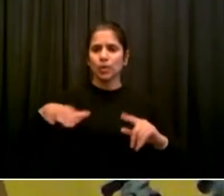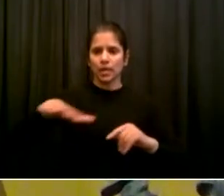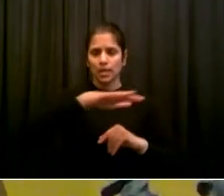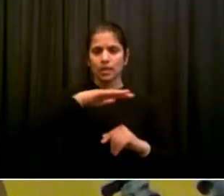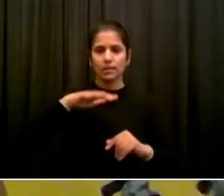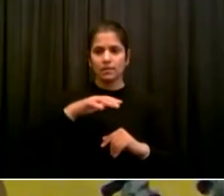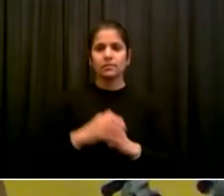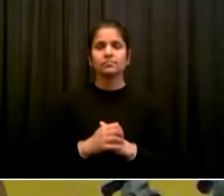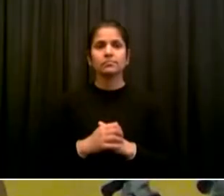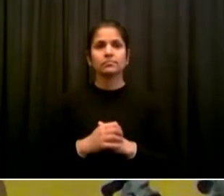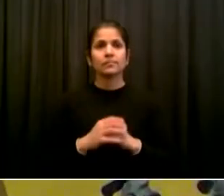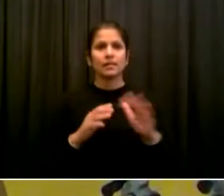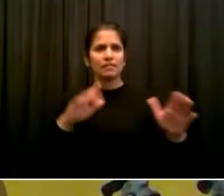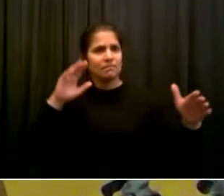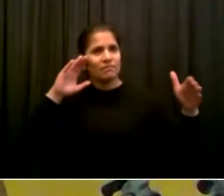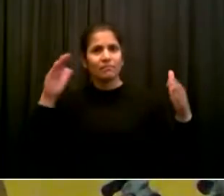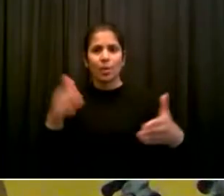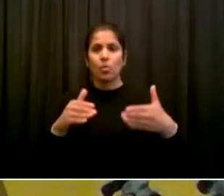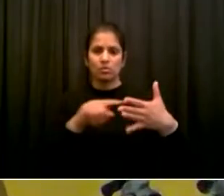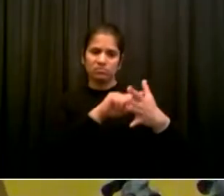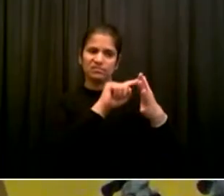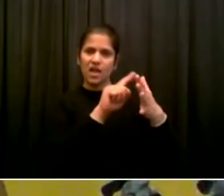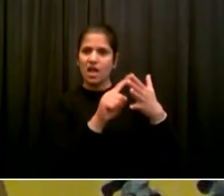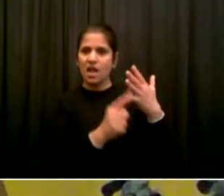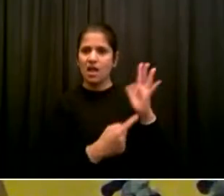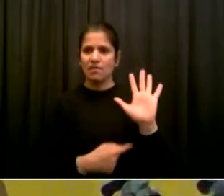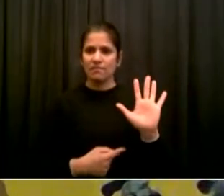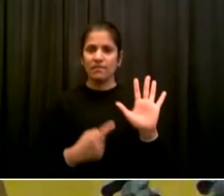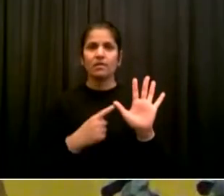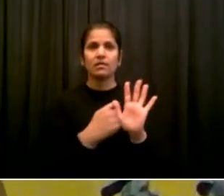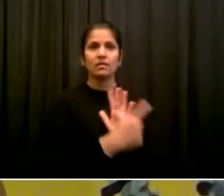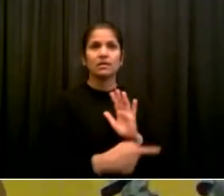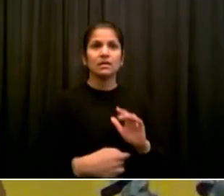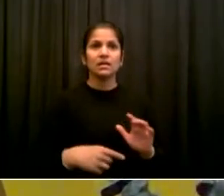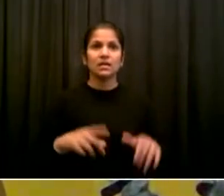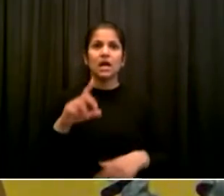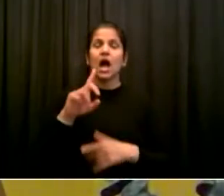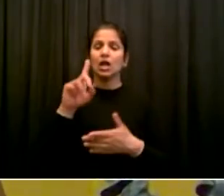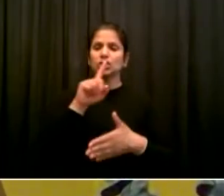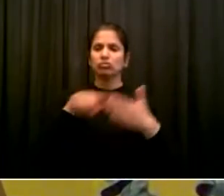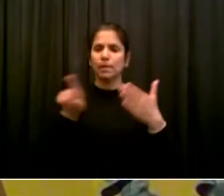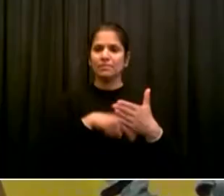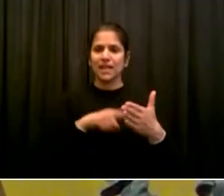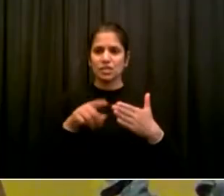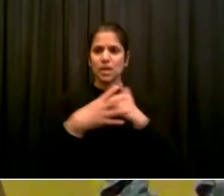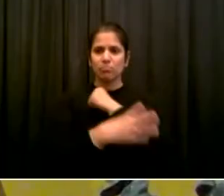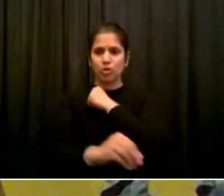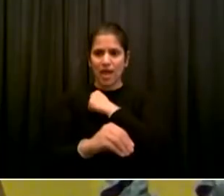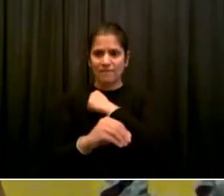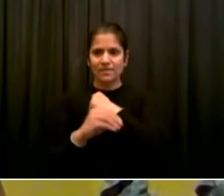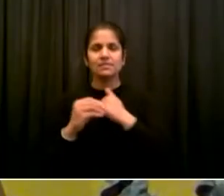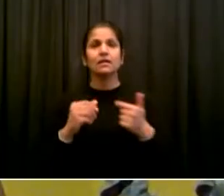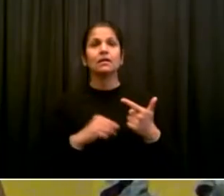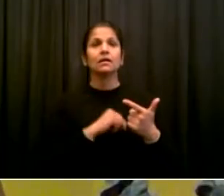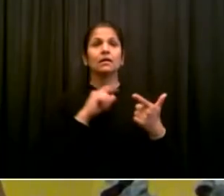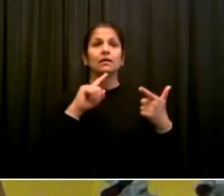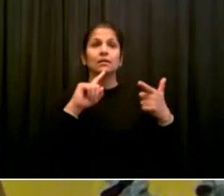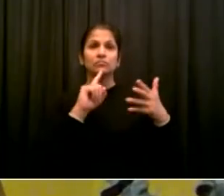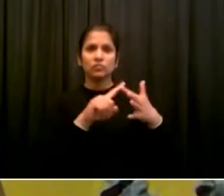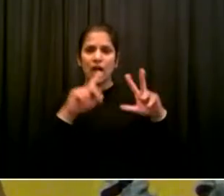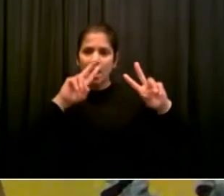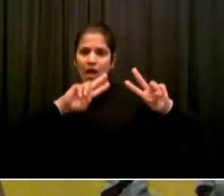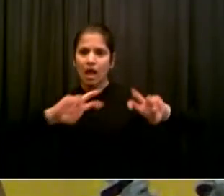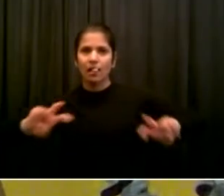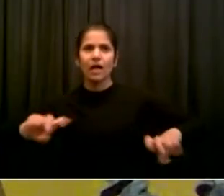key themes: the decriminalization of poverty, the recognition and continual examination of historical and modern-day